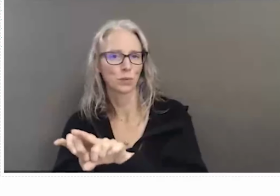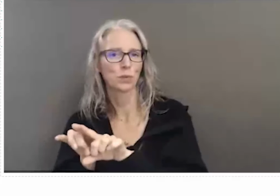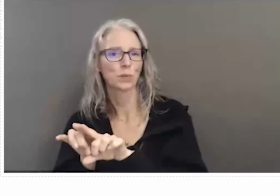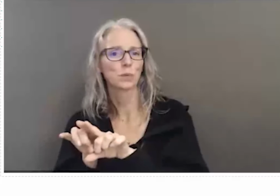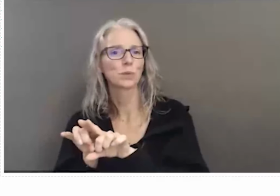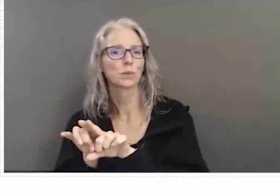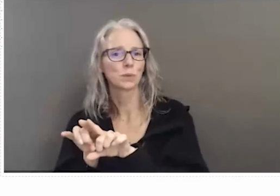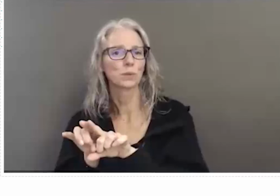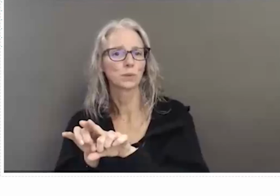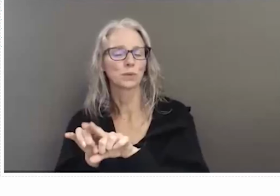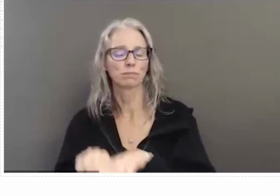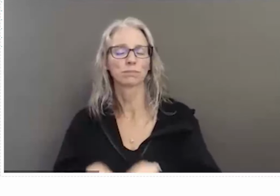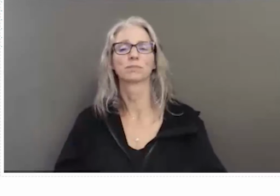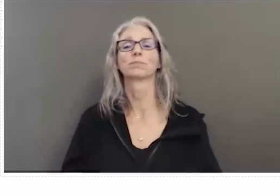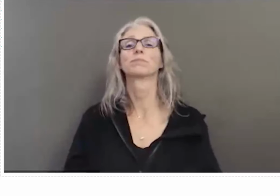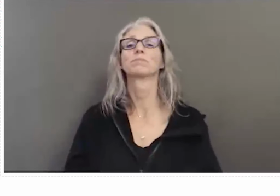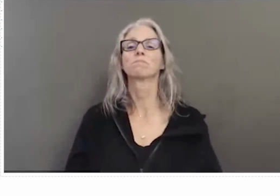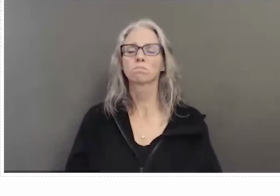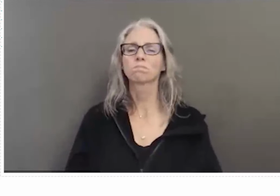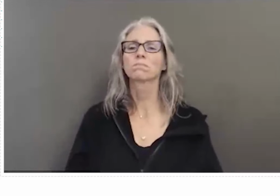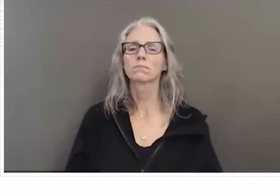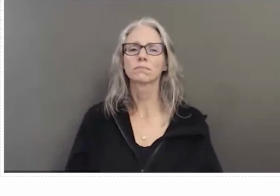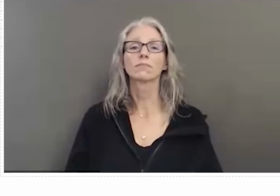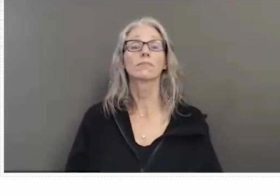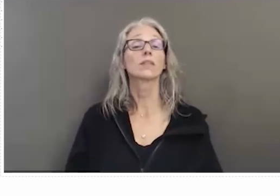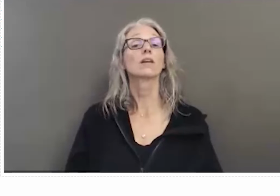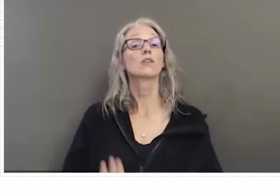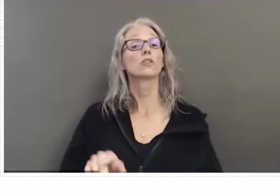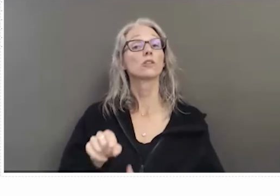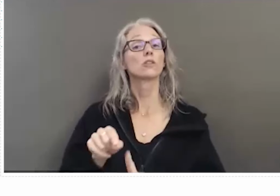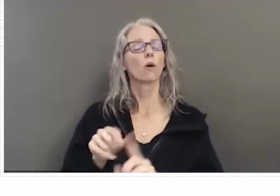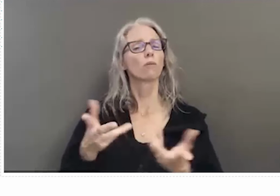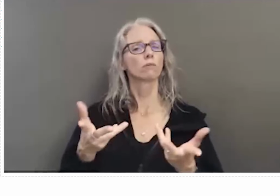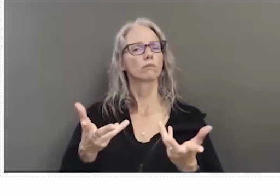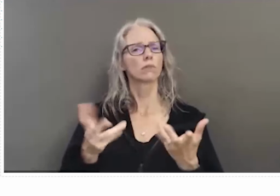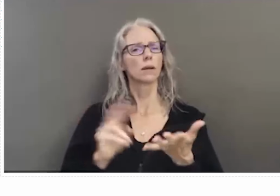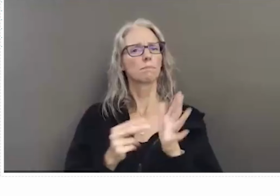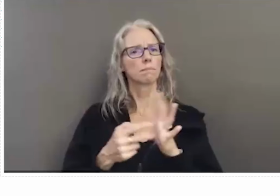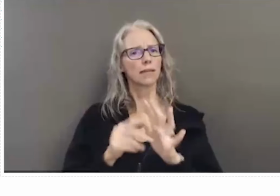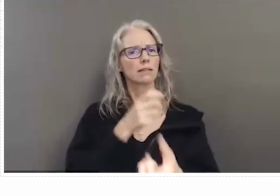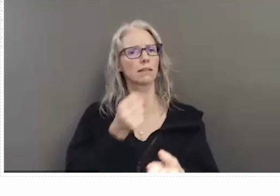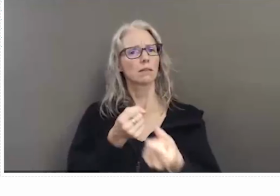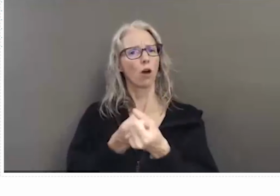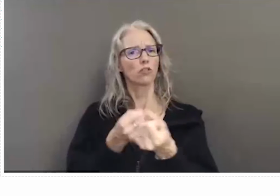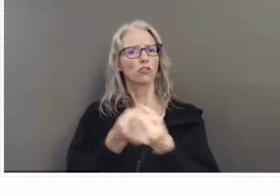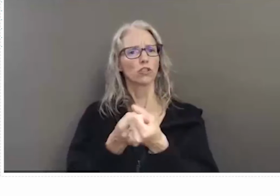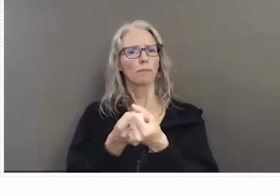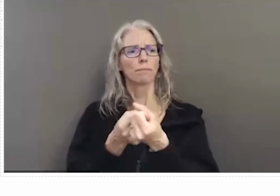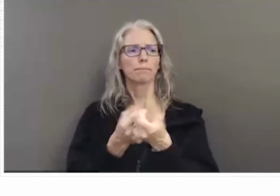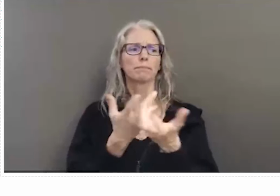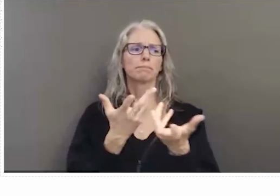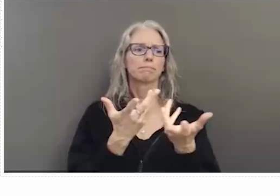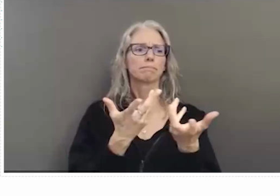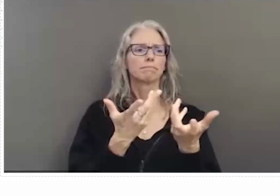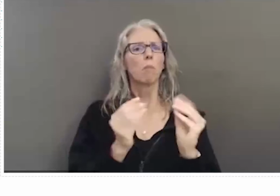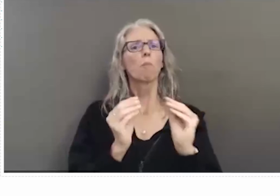obviously objectives behind that. So let's call it, maybe it's a little bit more noble than just simple advertising, I guess.